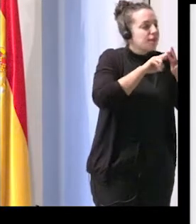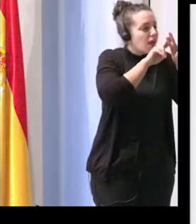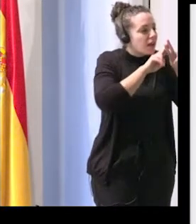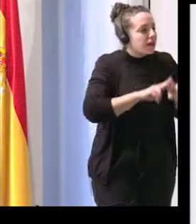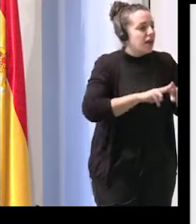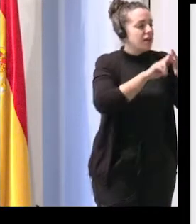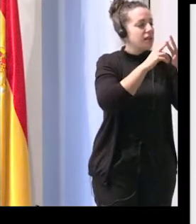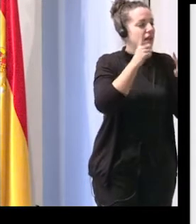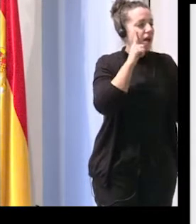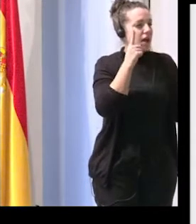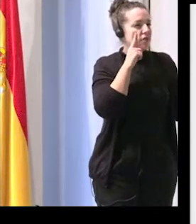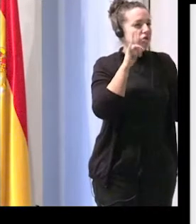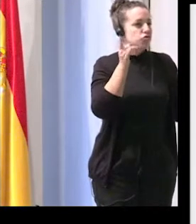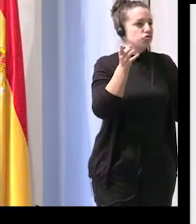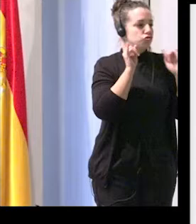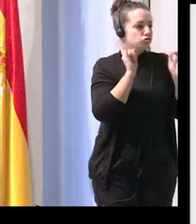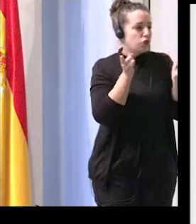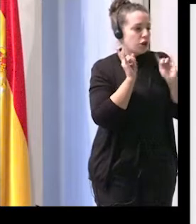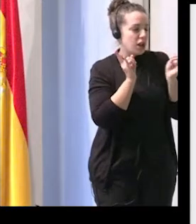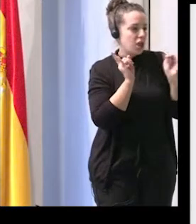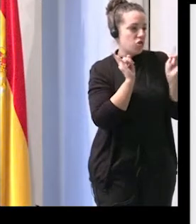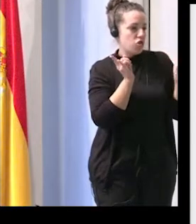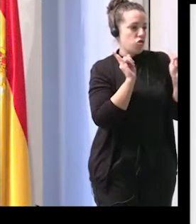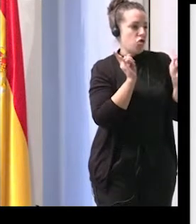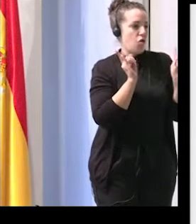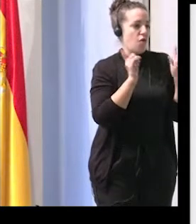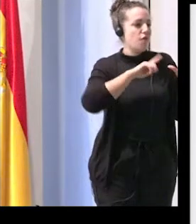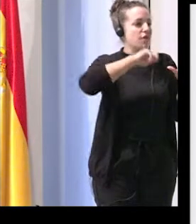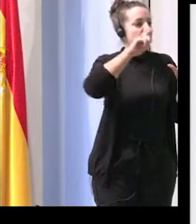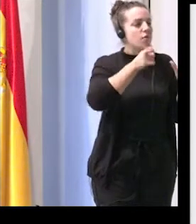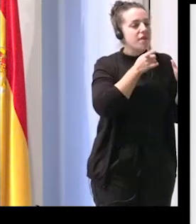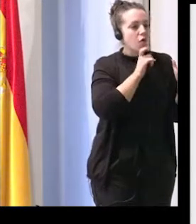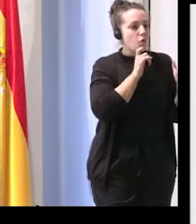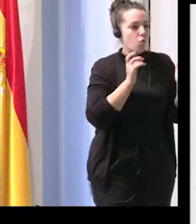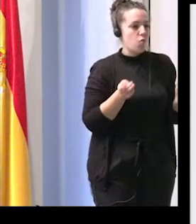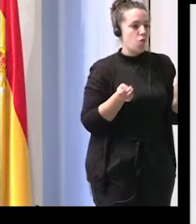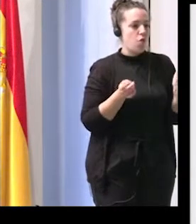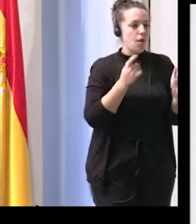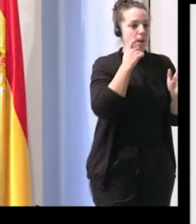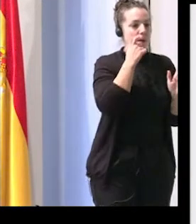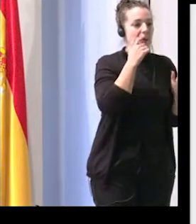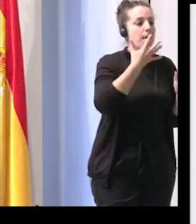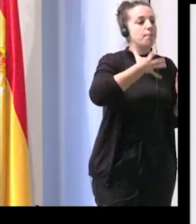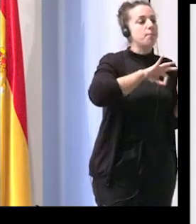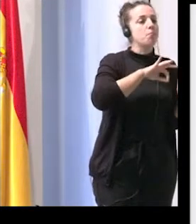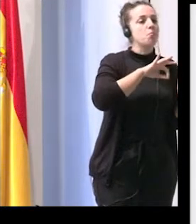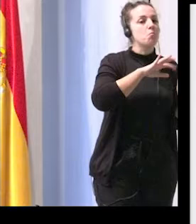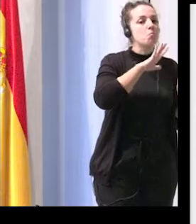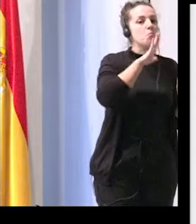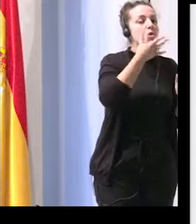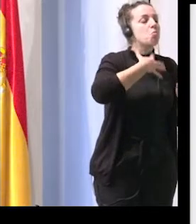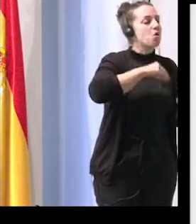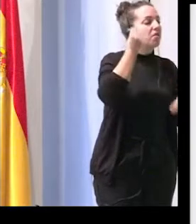contained in the sound are being processed. So you can think of this as the auditory system trying to pull